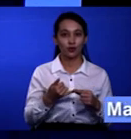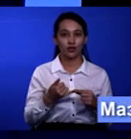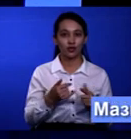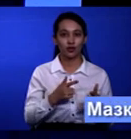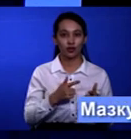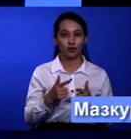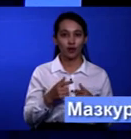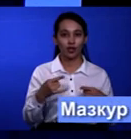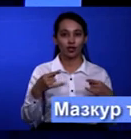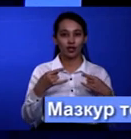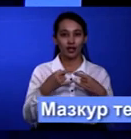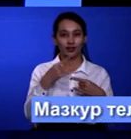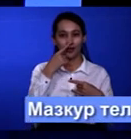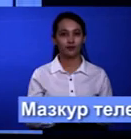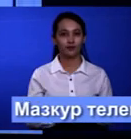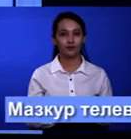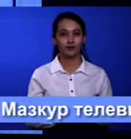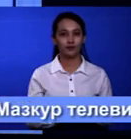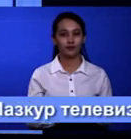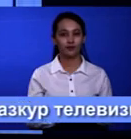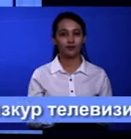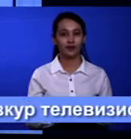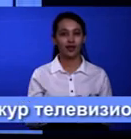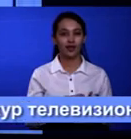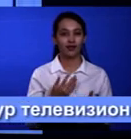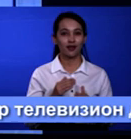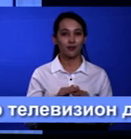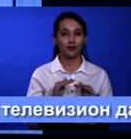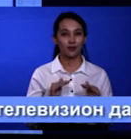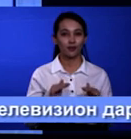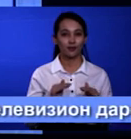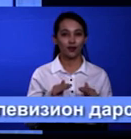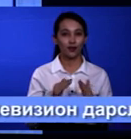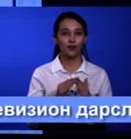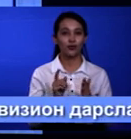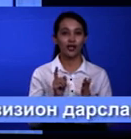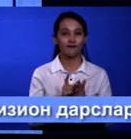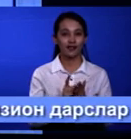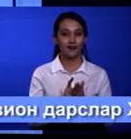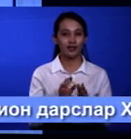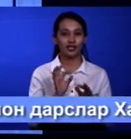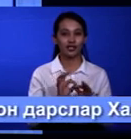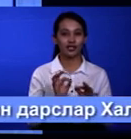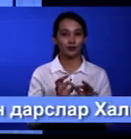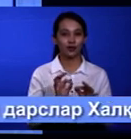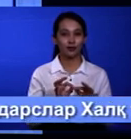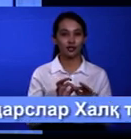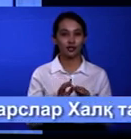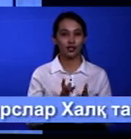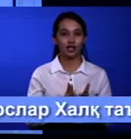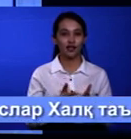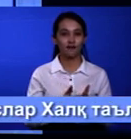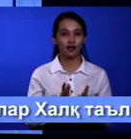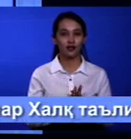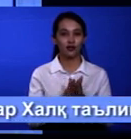ekran qarshisiga yaqinroq keling. Aziz o'quvchilar, uyga vazifani tekshirib olamiz.